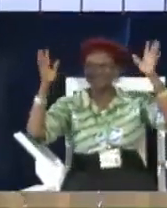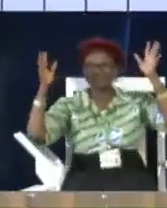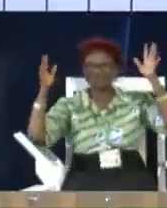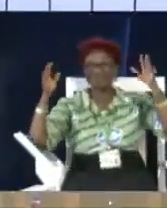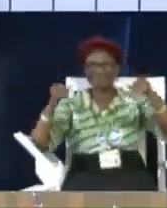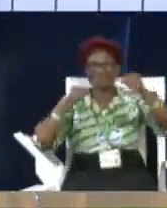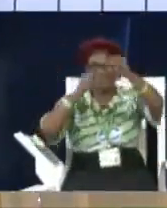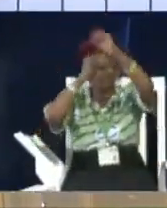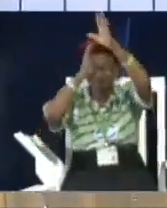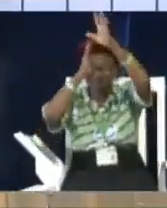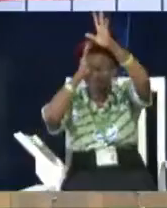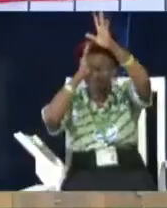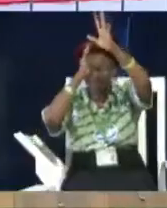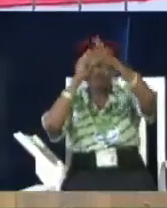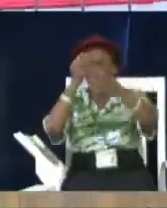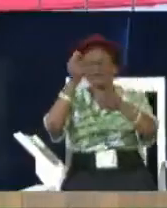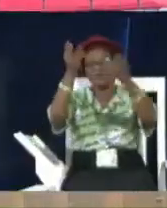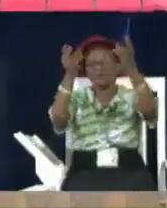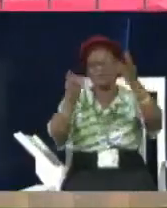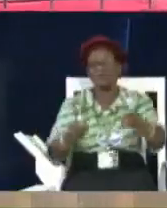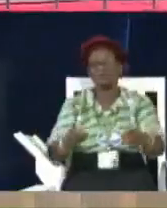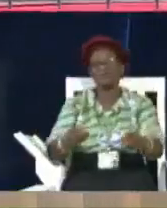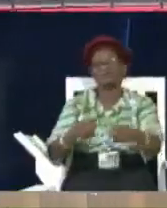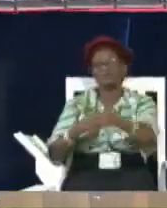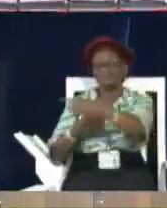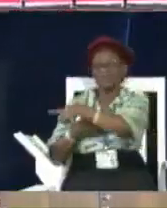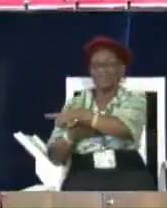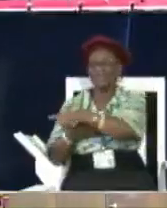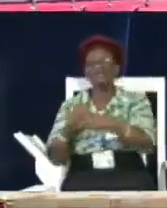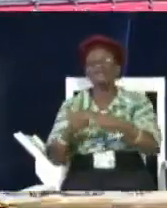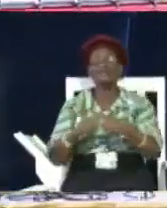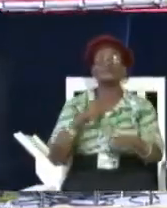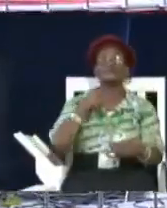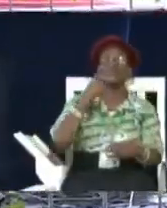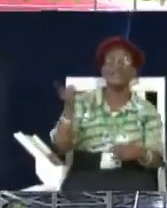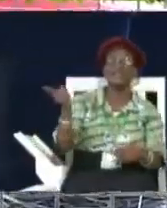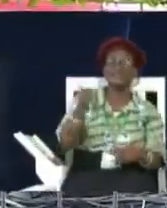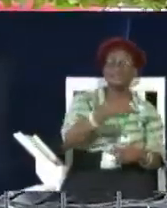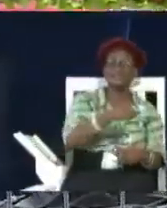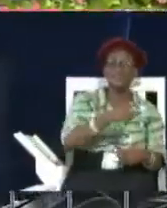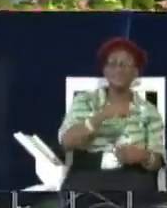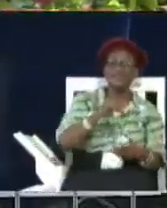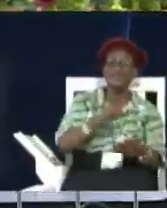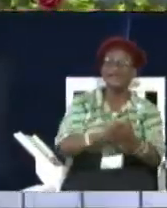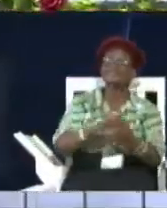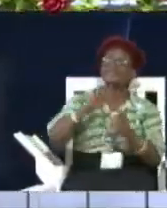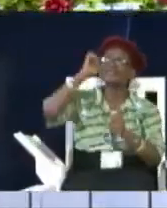Daddy wants me to tell you that he enjoyed your praise last night.